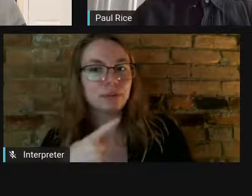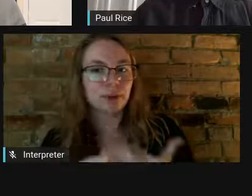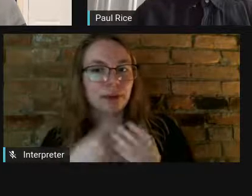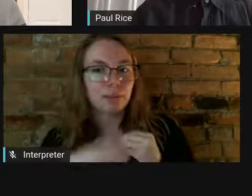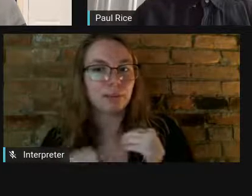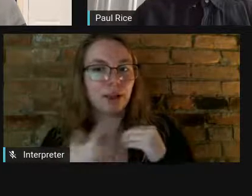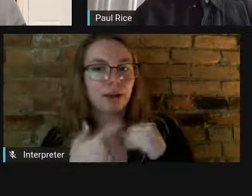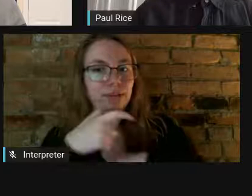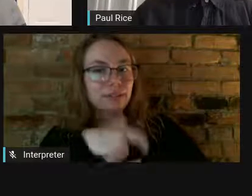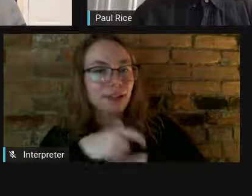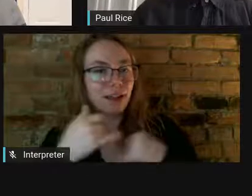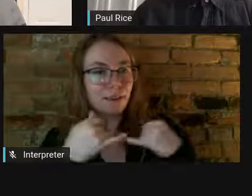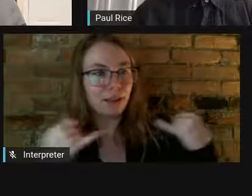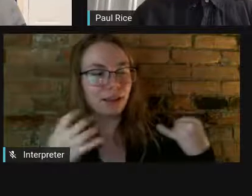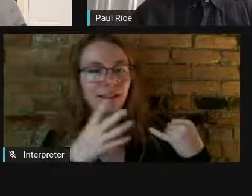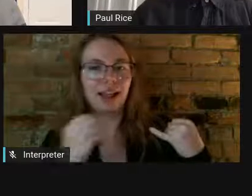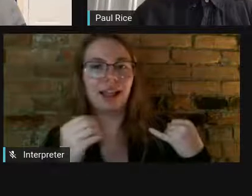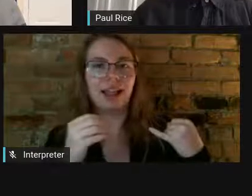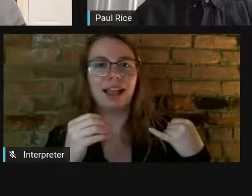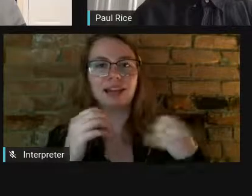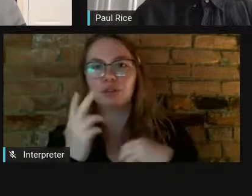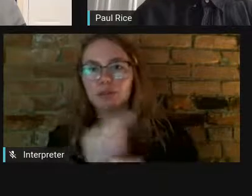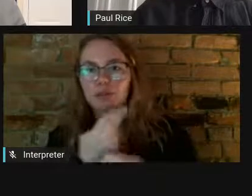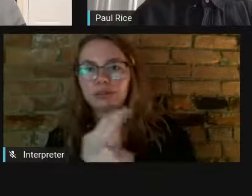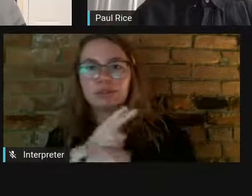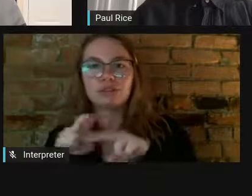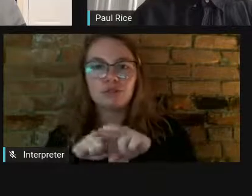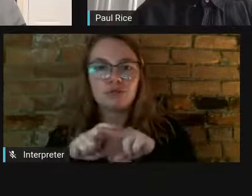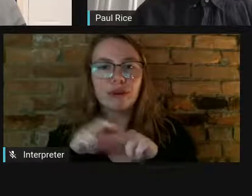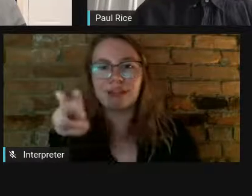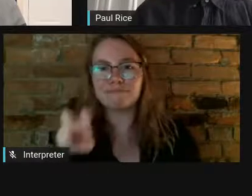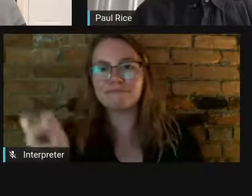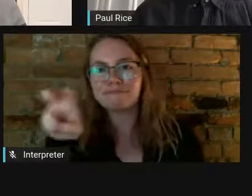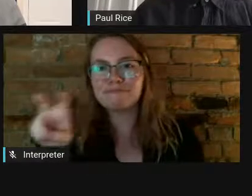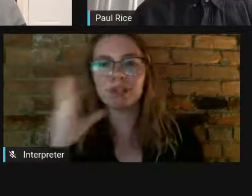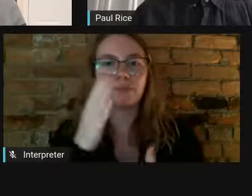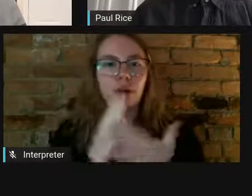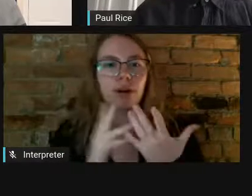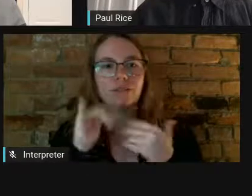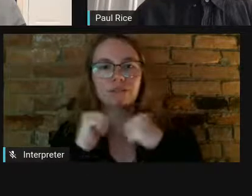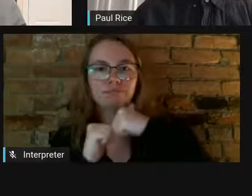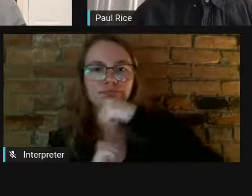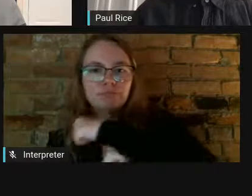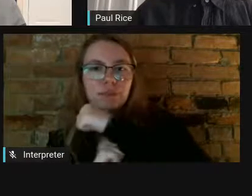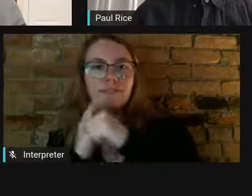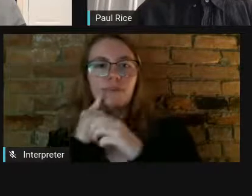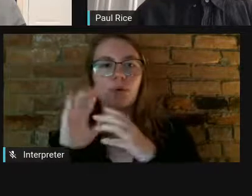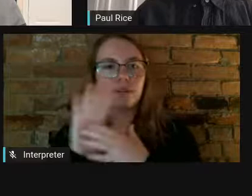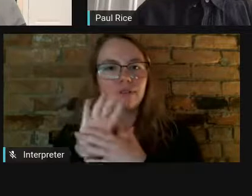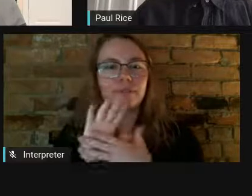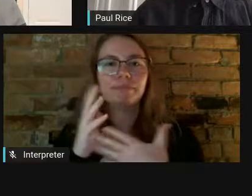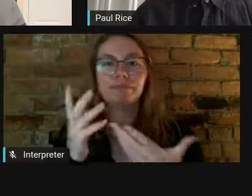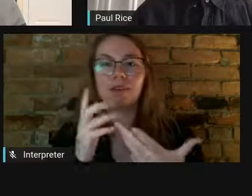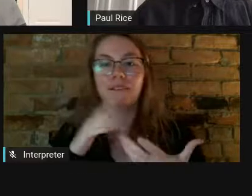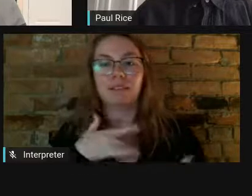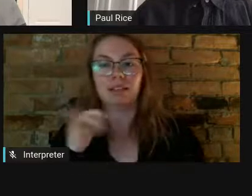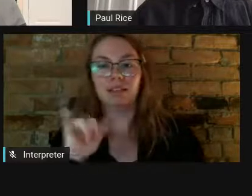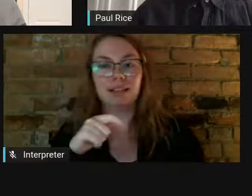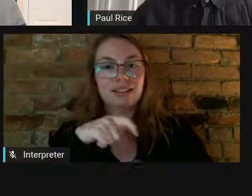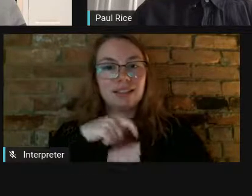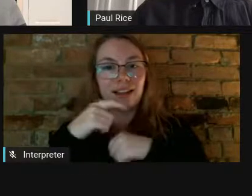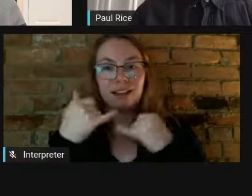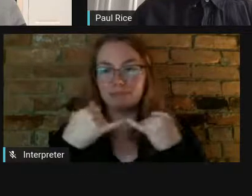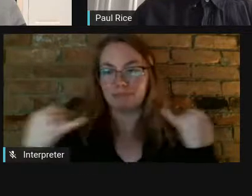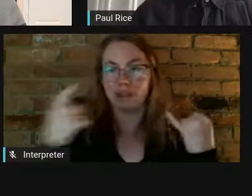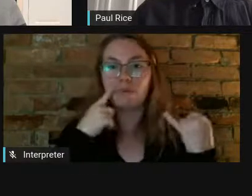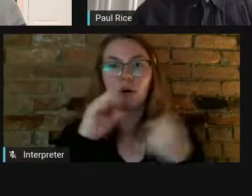is the Trans-Siberian Railway trip. But for you, I feel like it's the timeline of all the